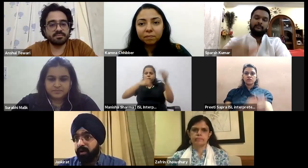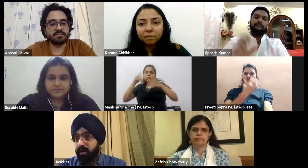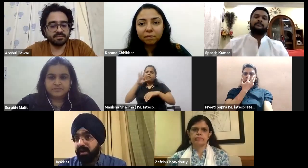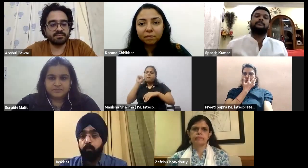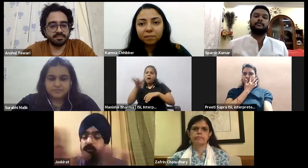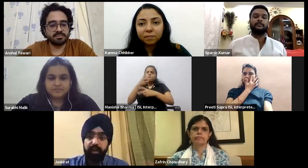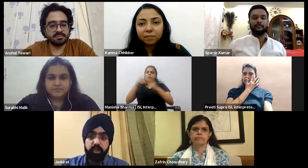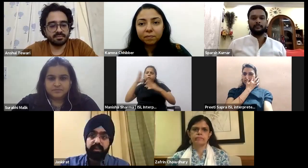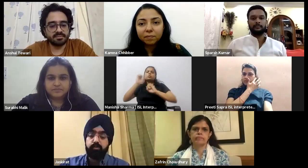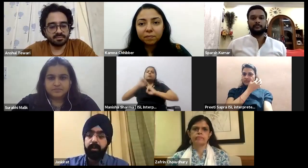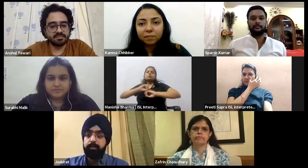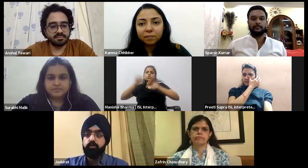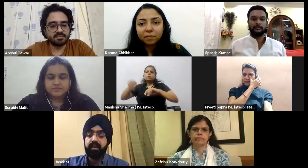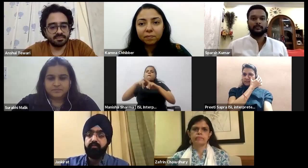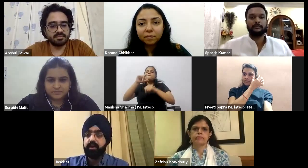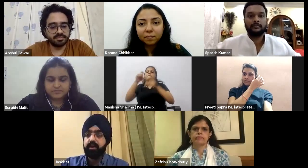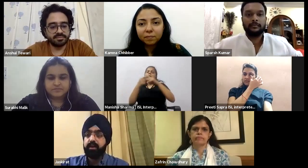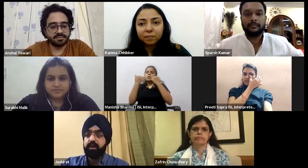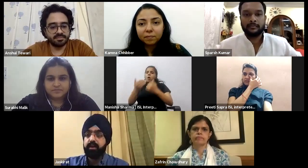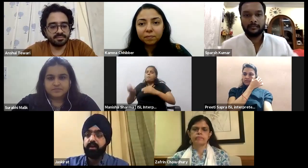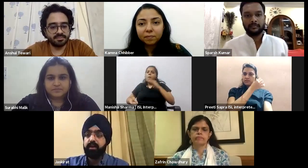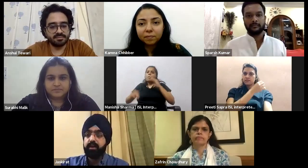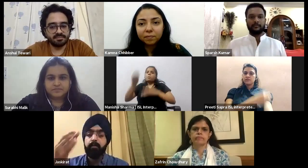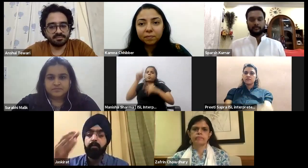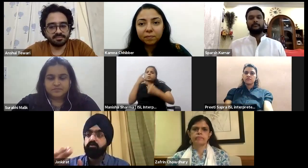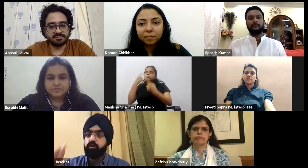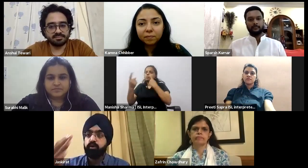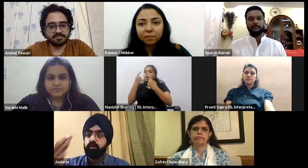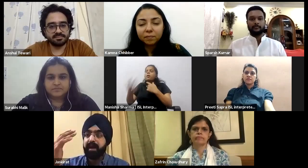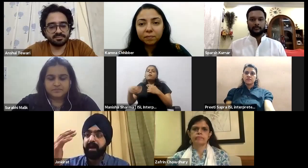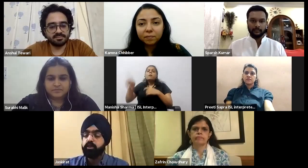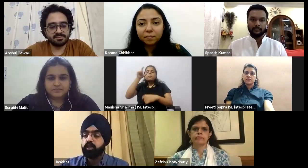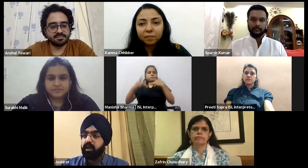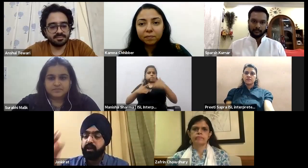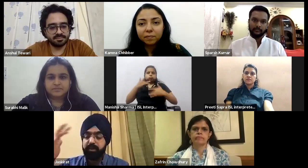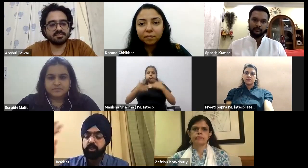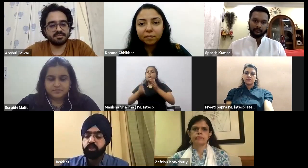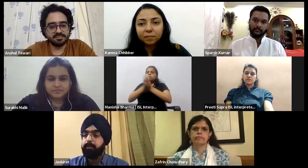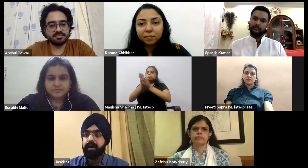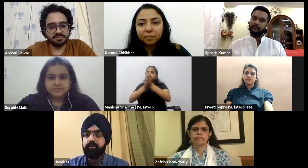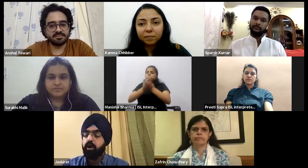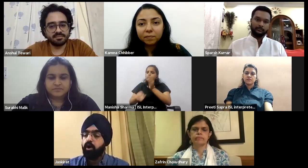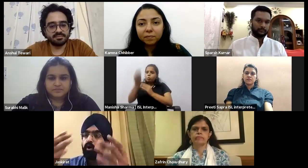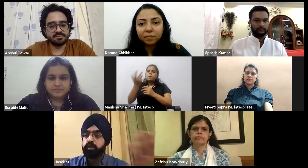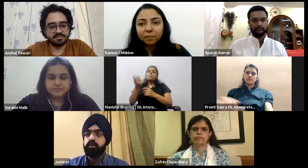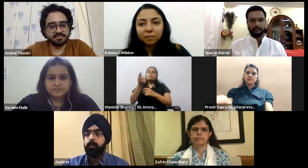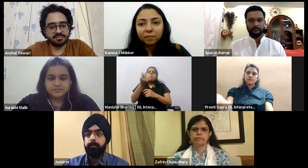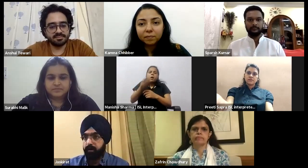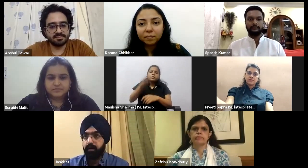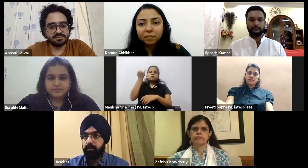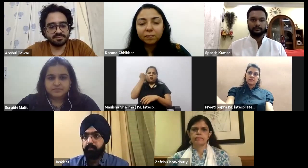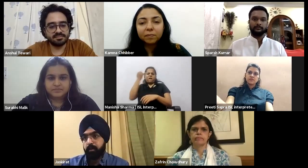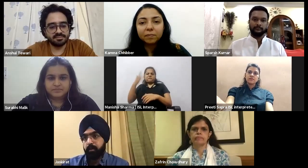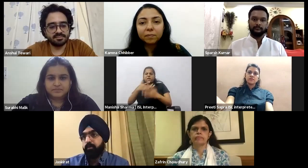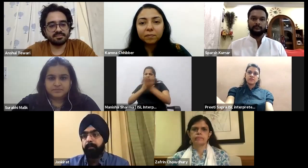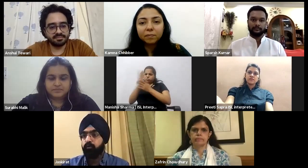than the fact checkers are at this stage right now. The motivations that these people who are spreading fake news could be many. It could be monetary, it could be ideological, it could be just